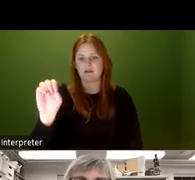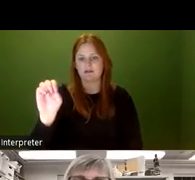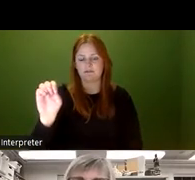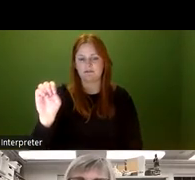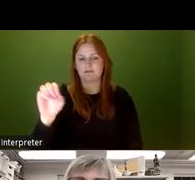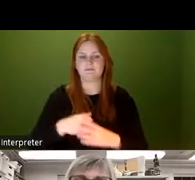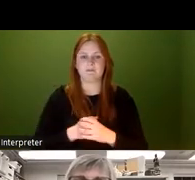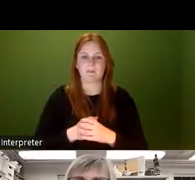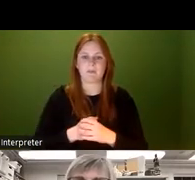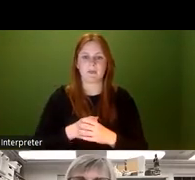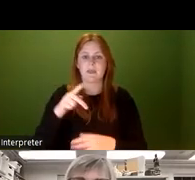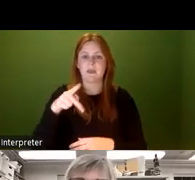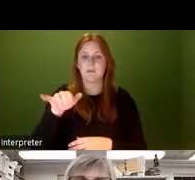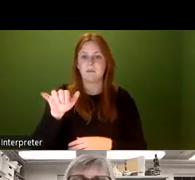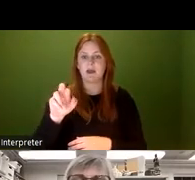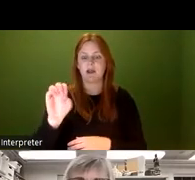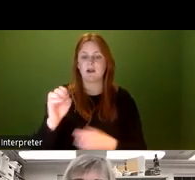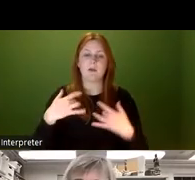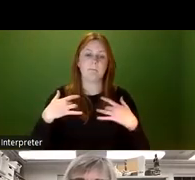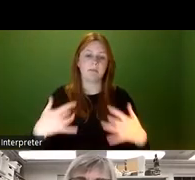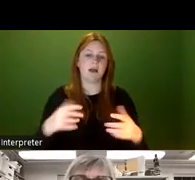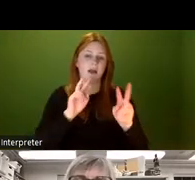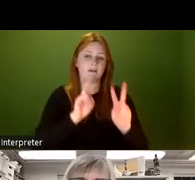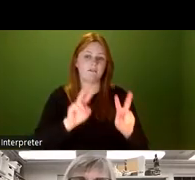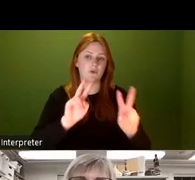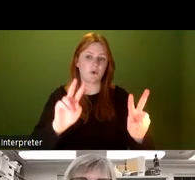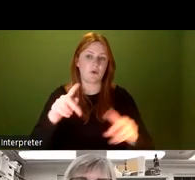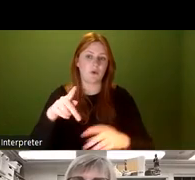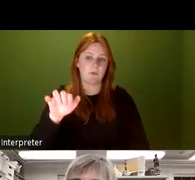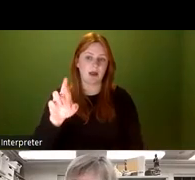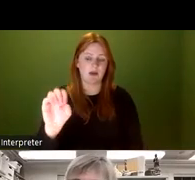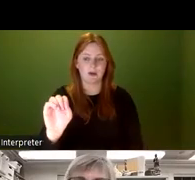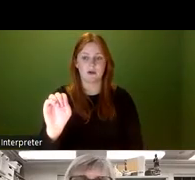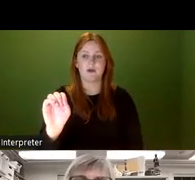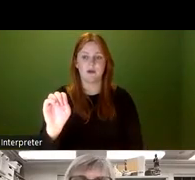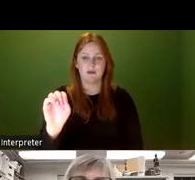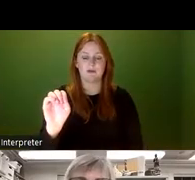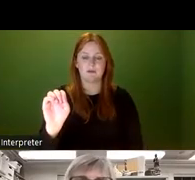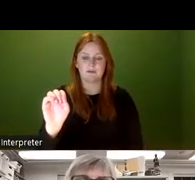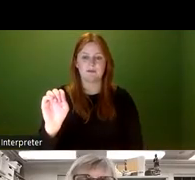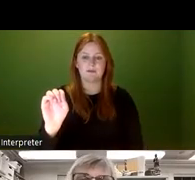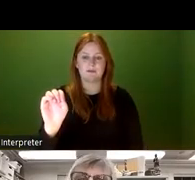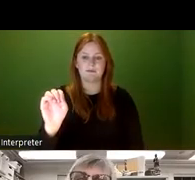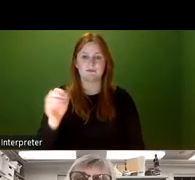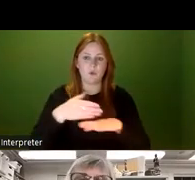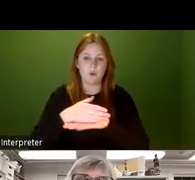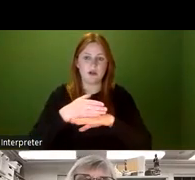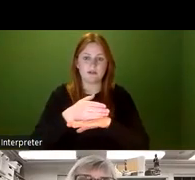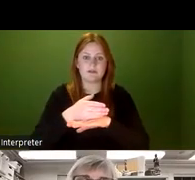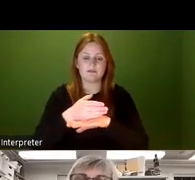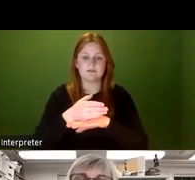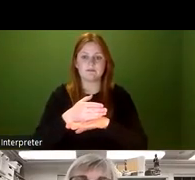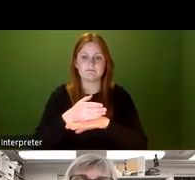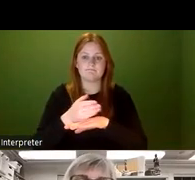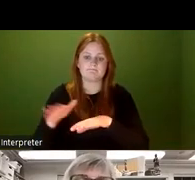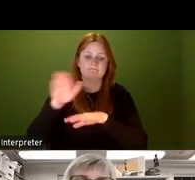course, traditionally a funeral pyre where a wood is stacked up, or some kind